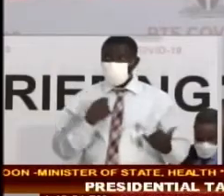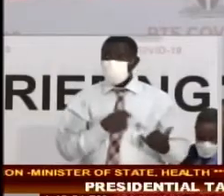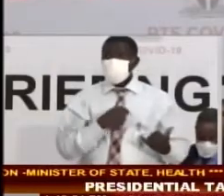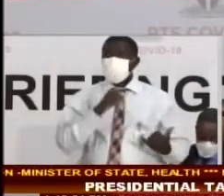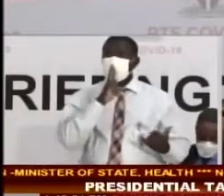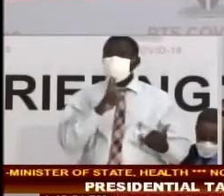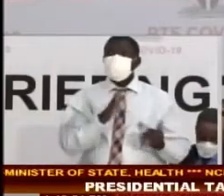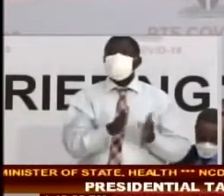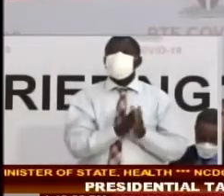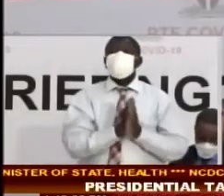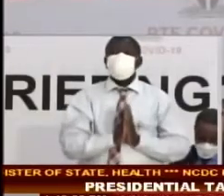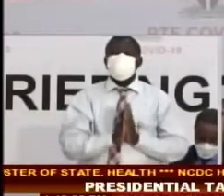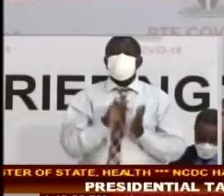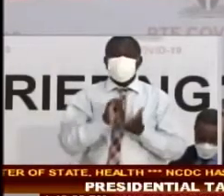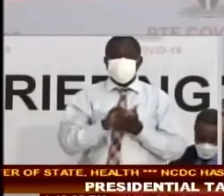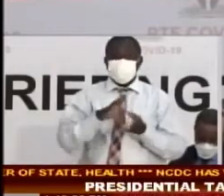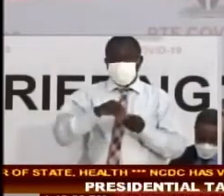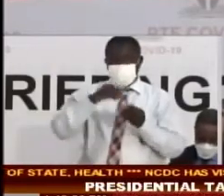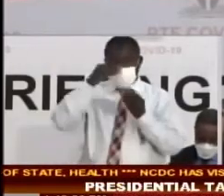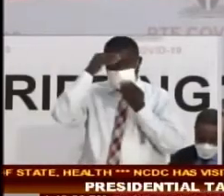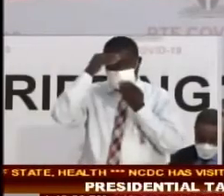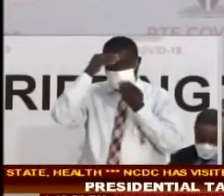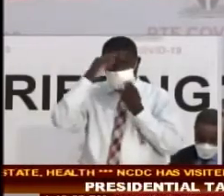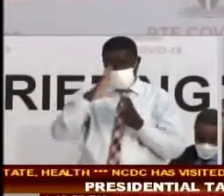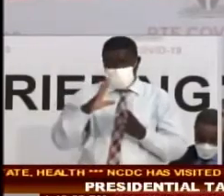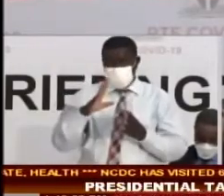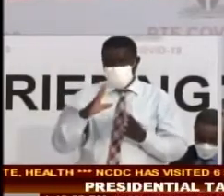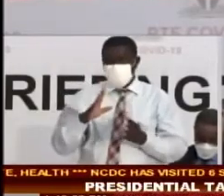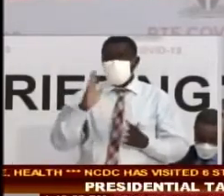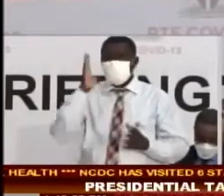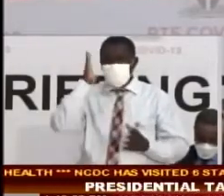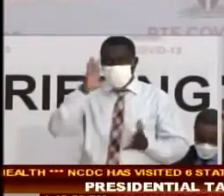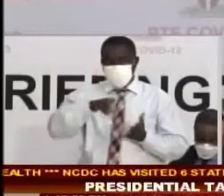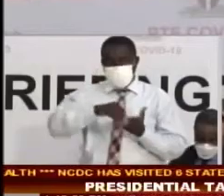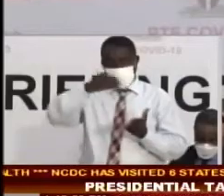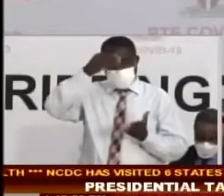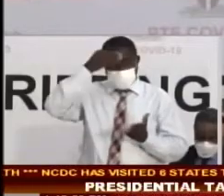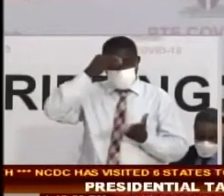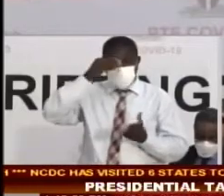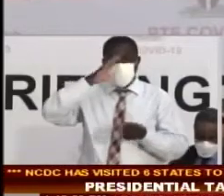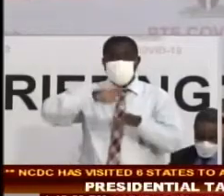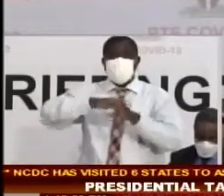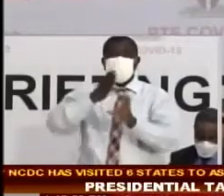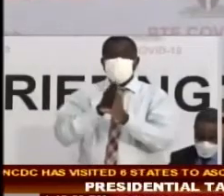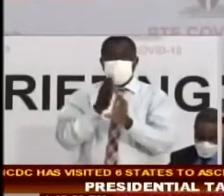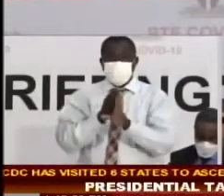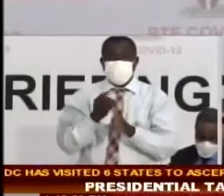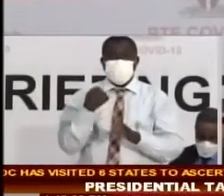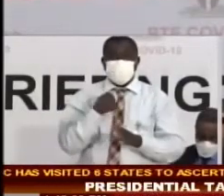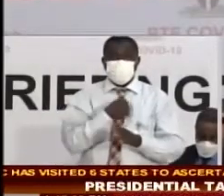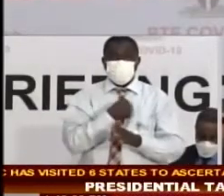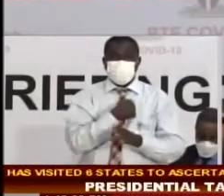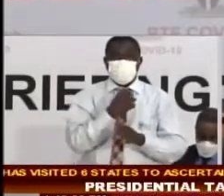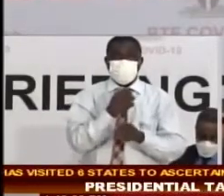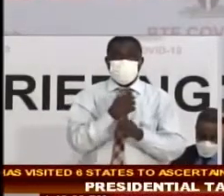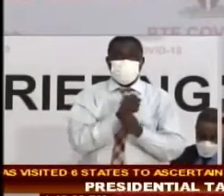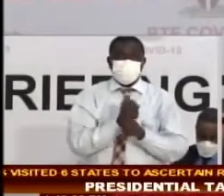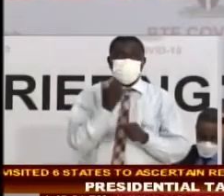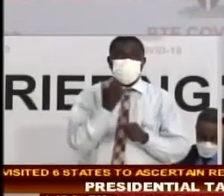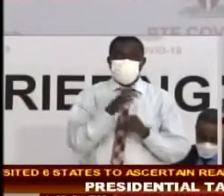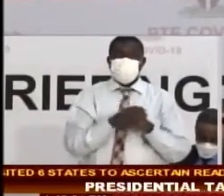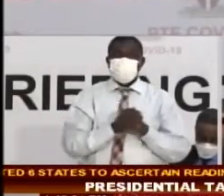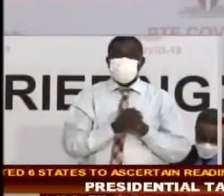asking that students can learn online. We've made a lot of provisions for that. The Ministry of